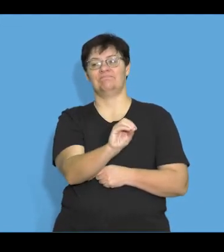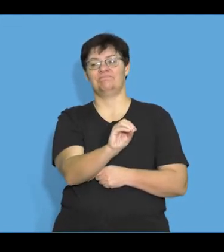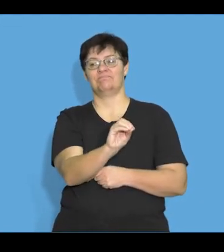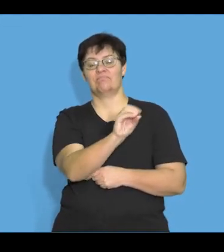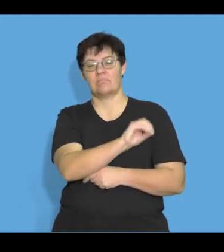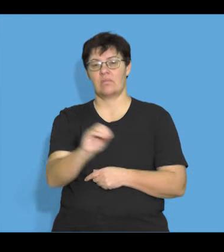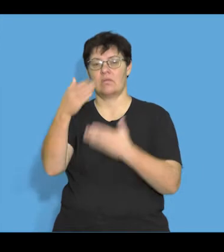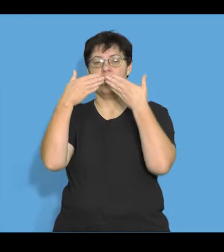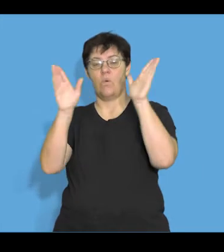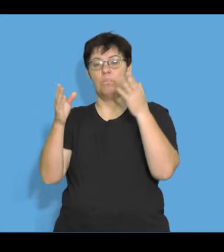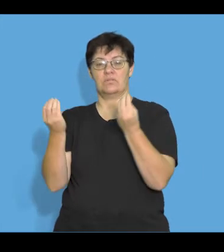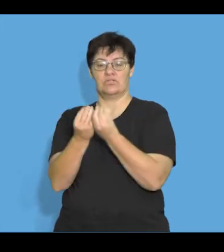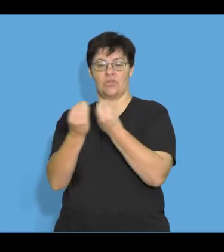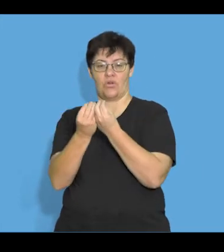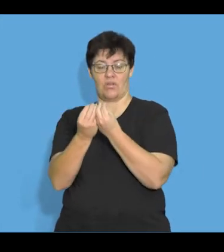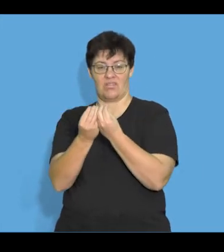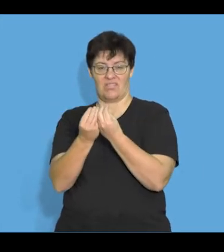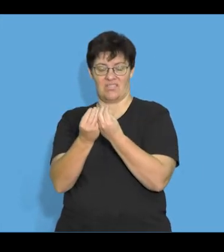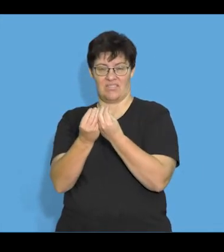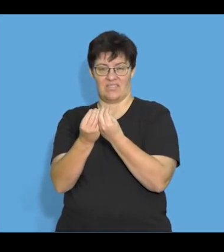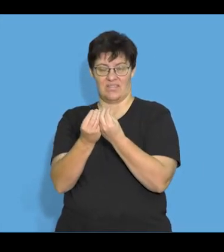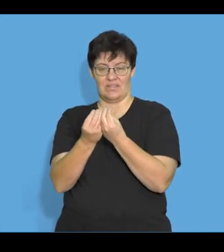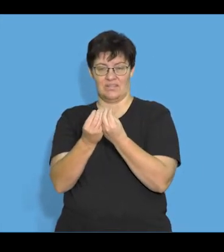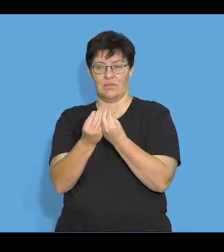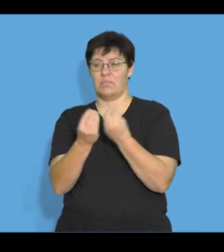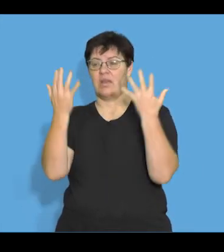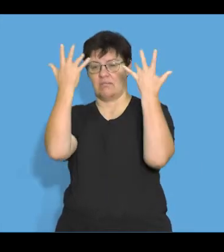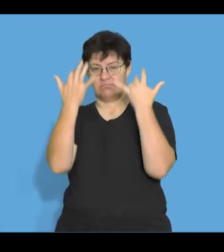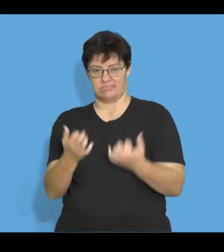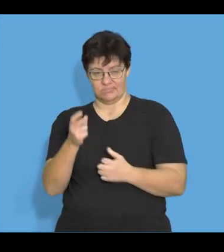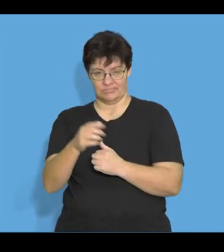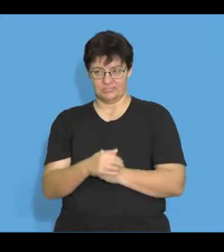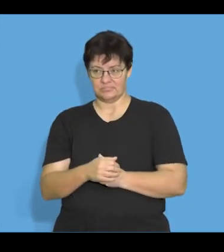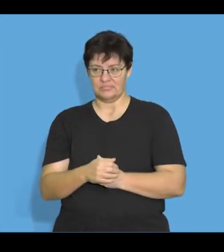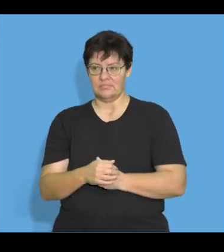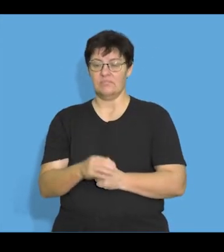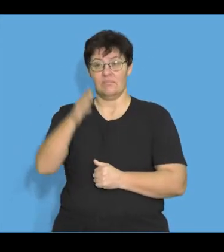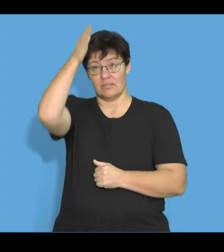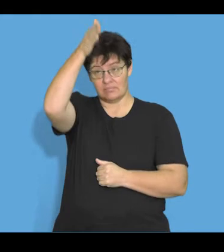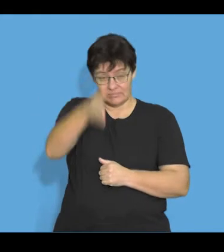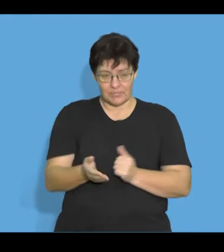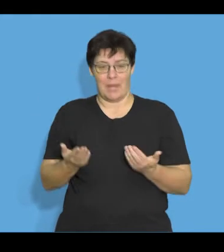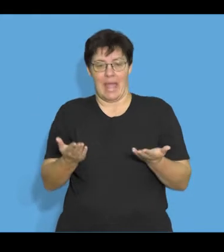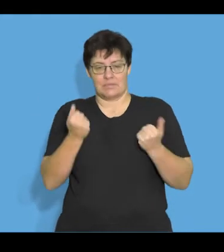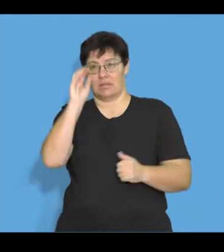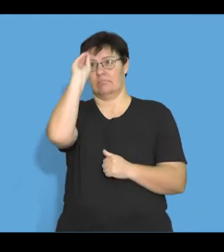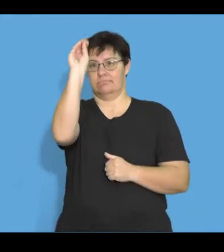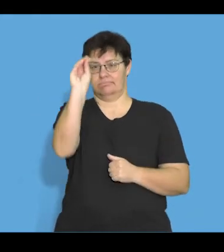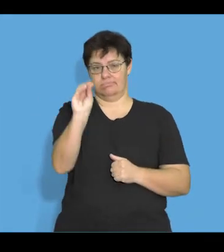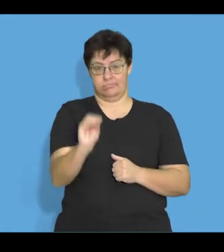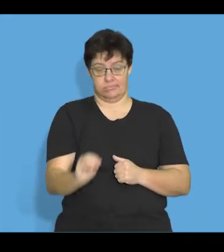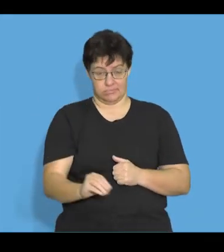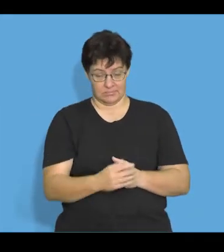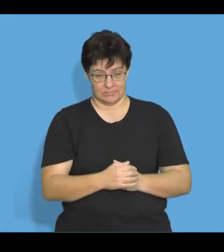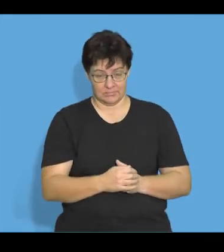your opening stock component. So this is your calculation. This is what is expected of you, right?